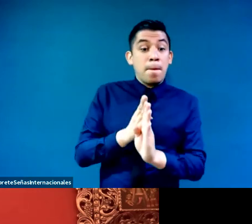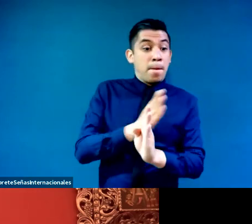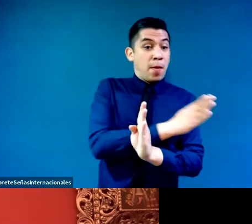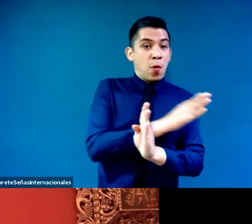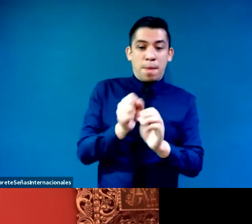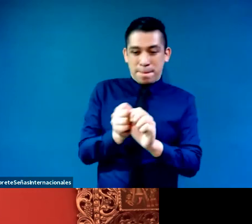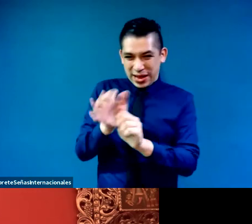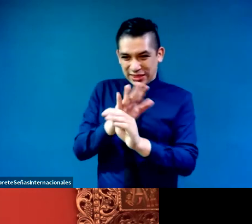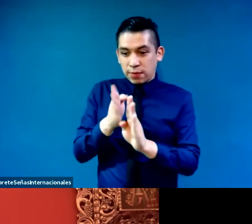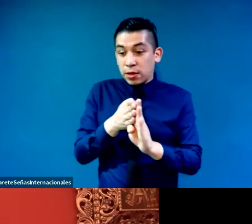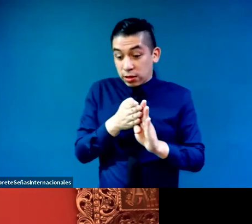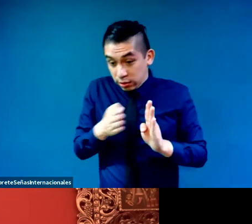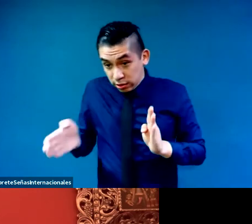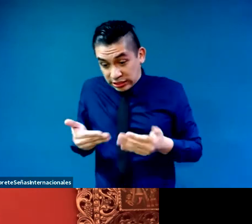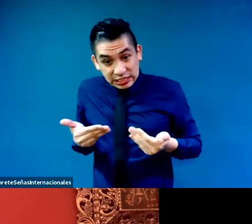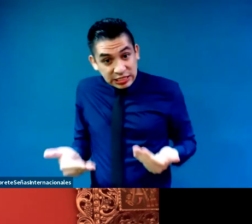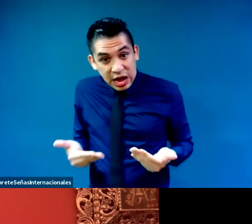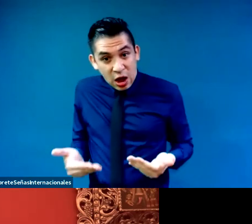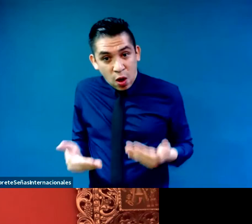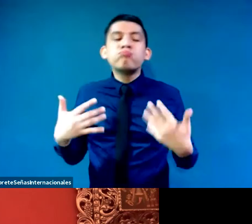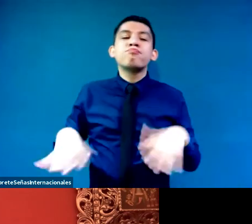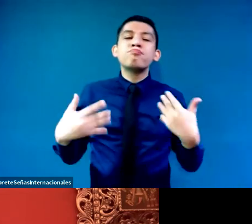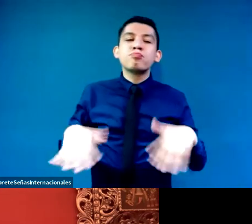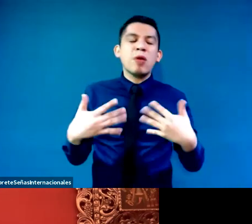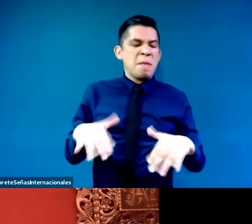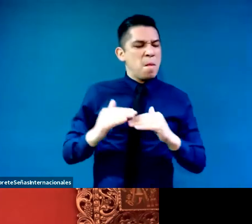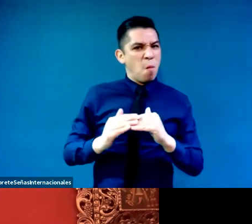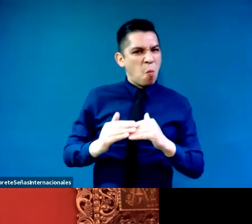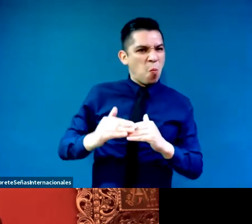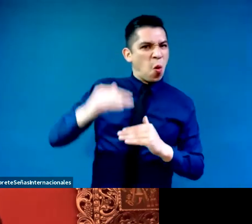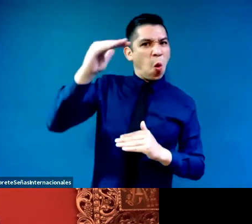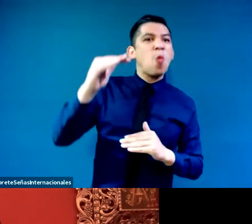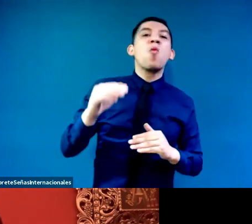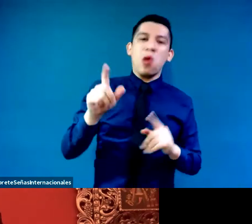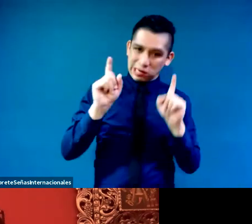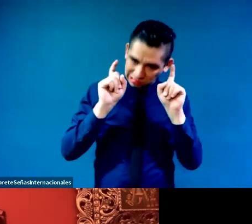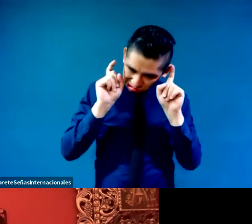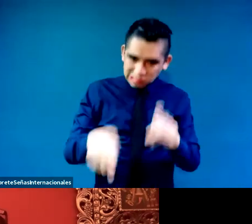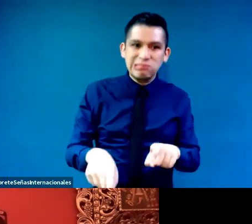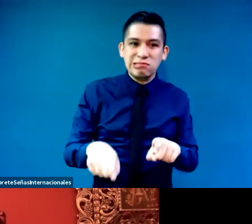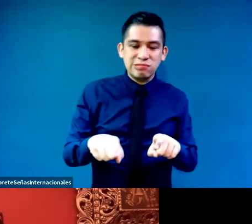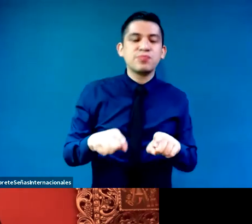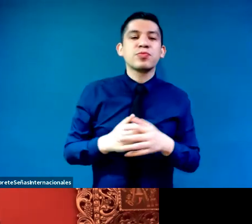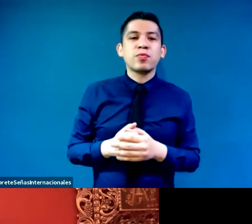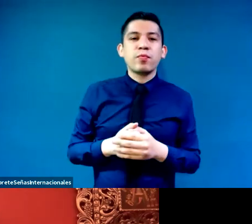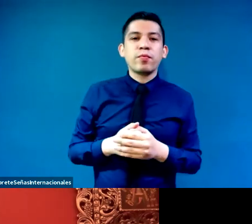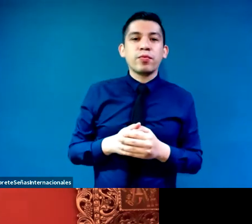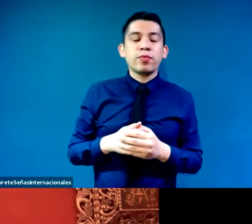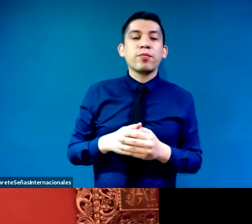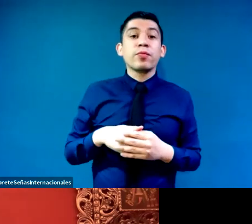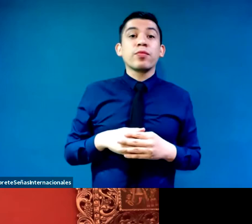because governments appropriately pivoted to handling the public health crisis. And third, we